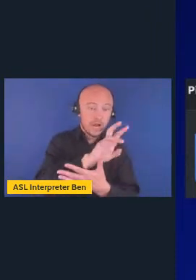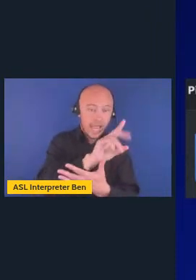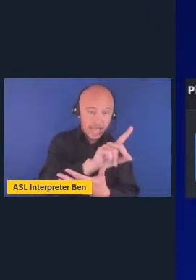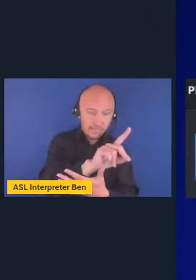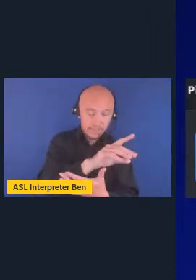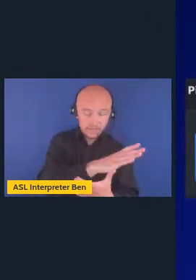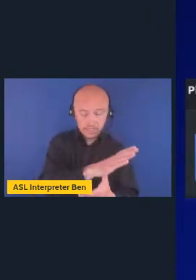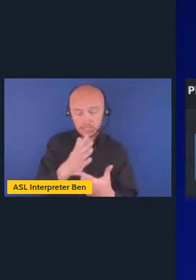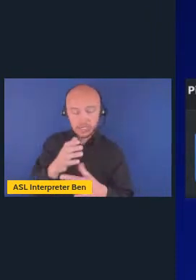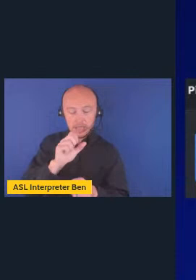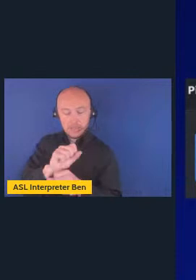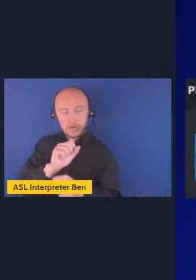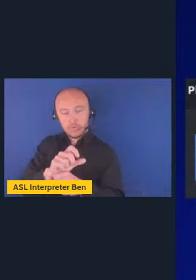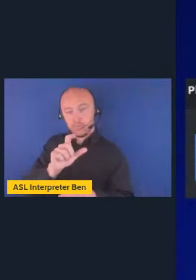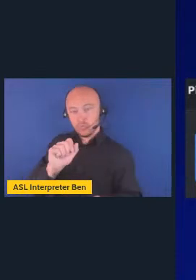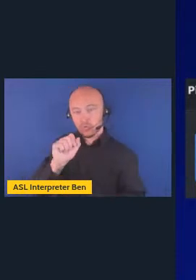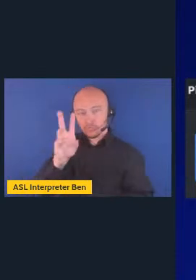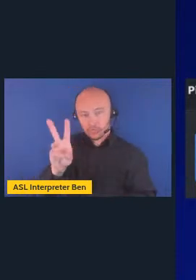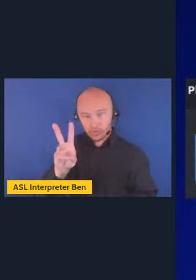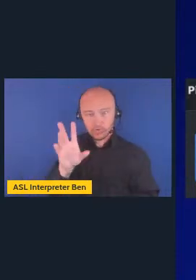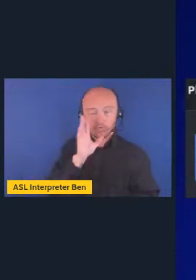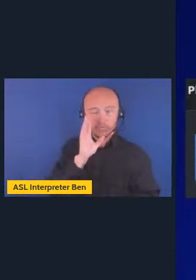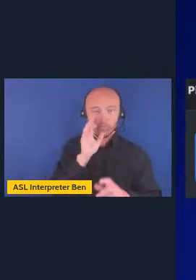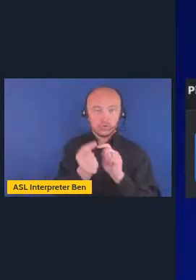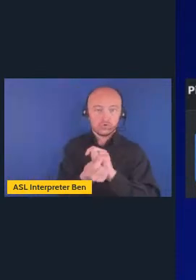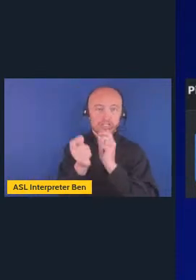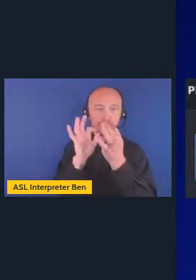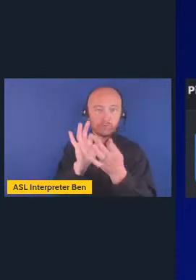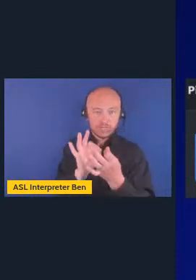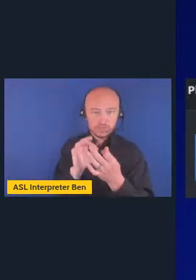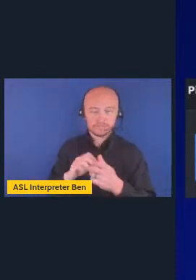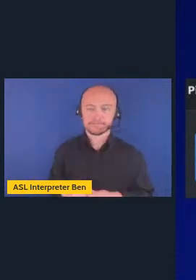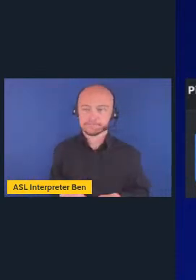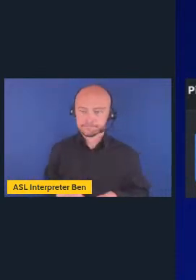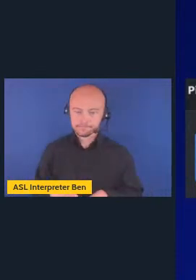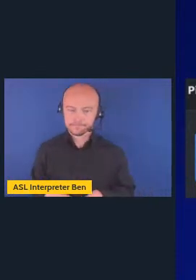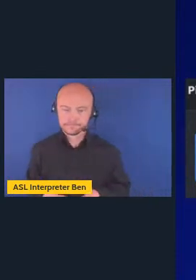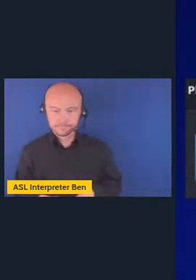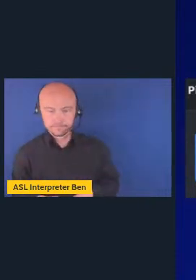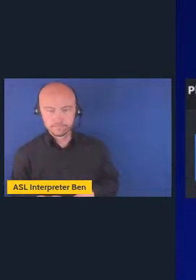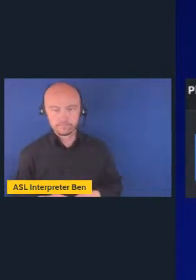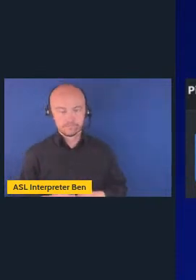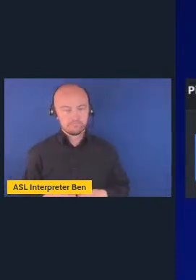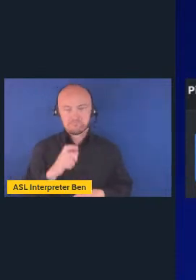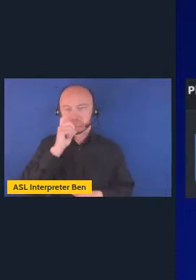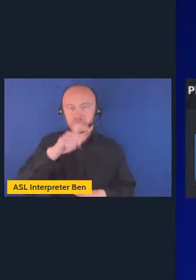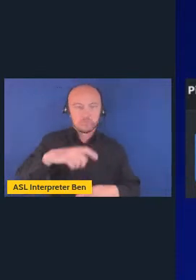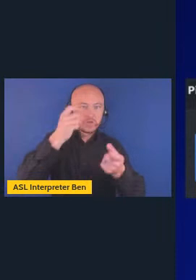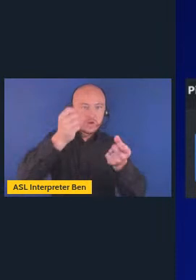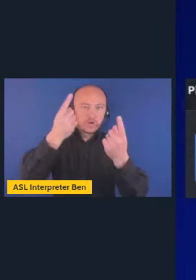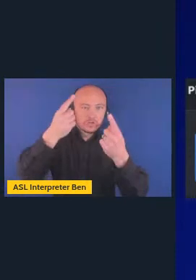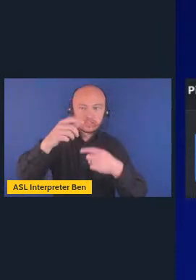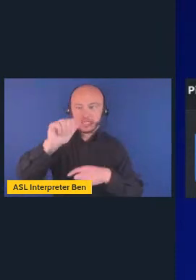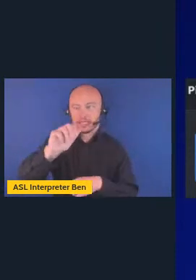express workflow is used for the transformation. You've abstracted away the need to understand Amazon Event Bridge pipes